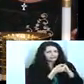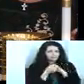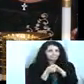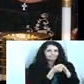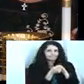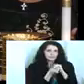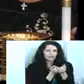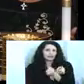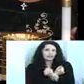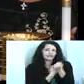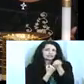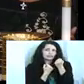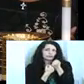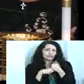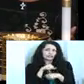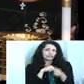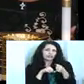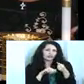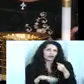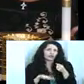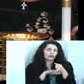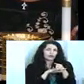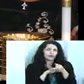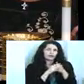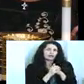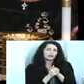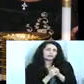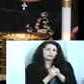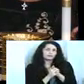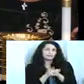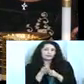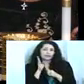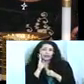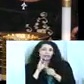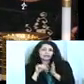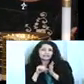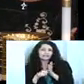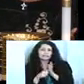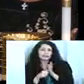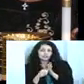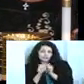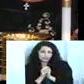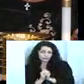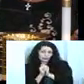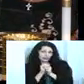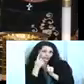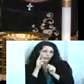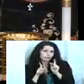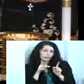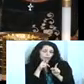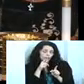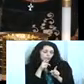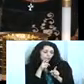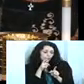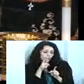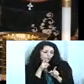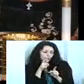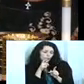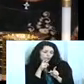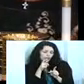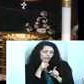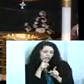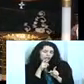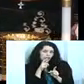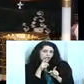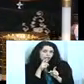and supporting all around them. And God, especially we pray for those who have been resigned from